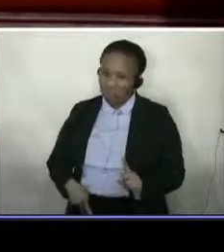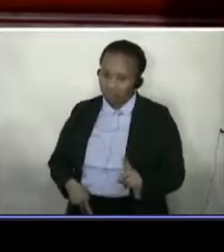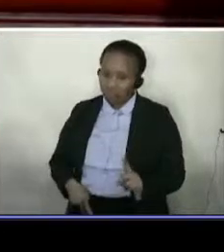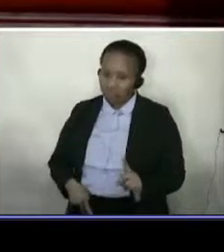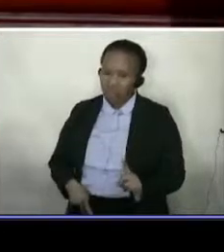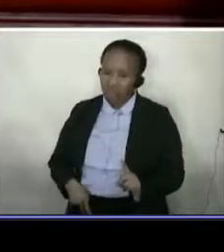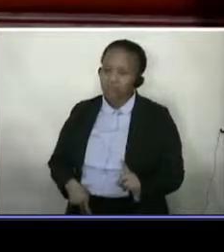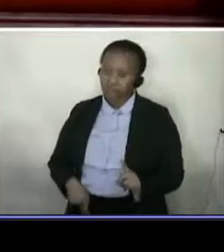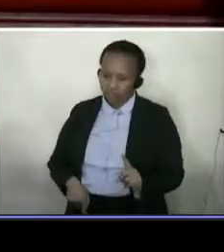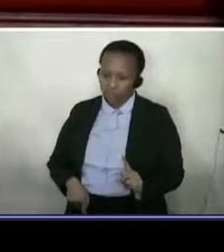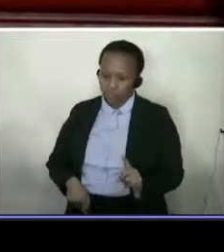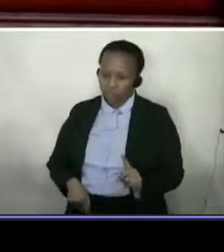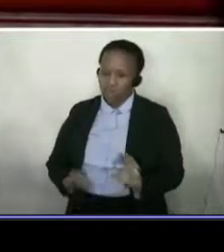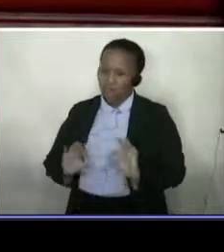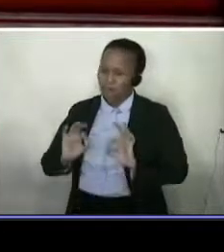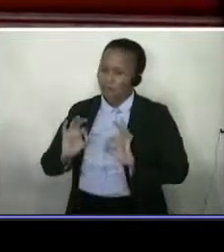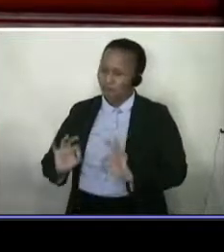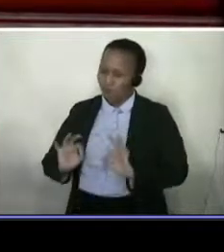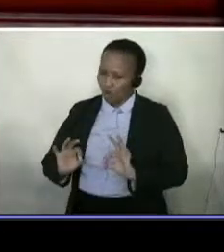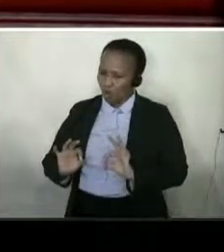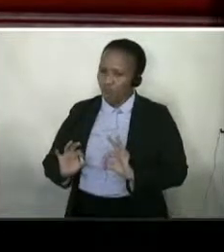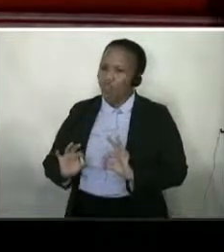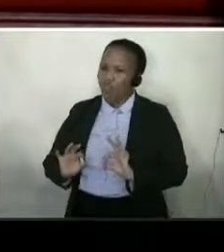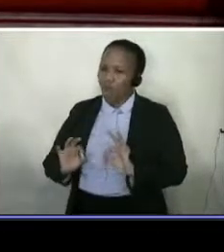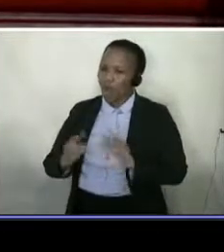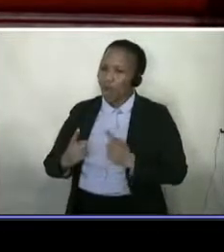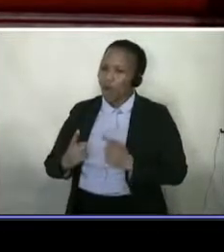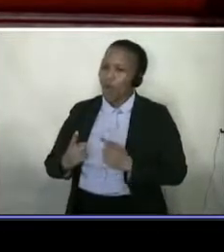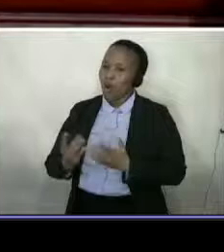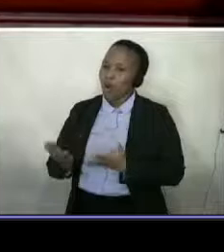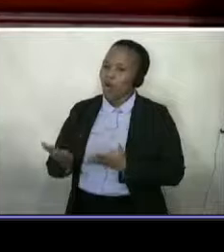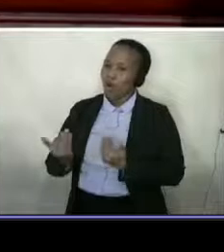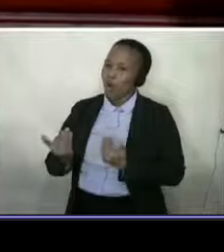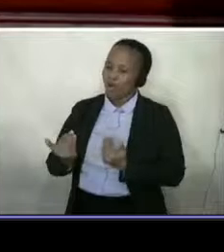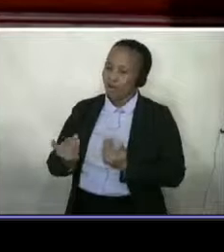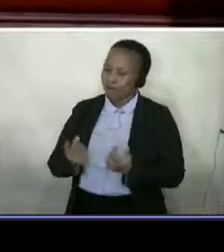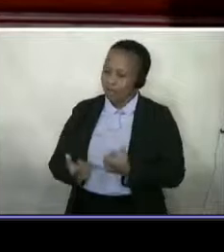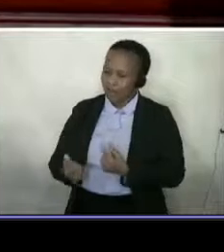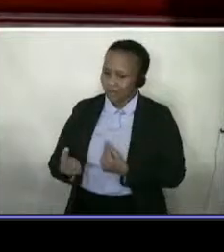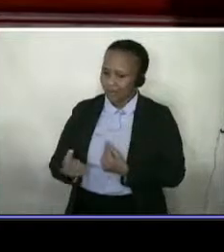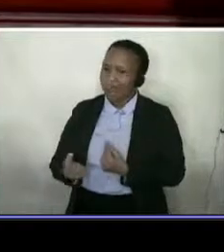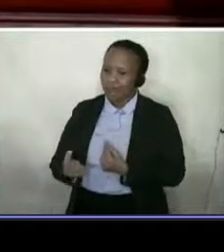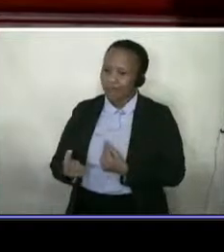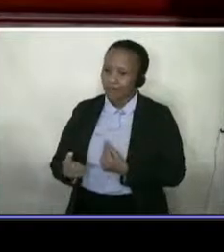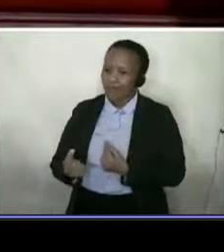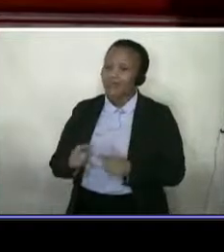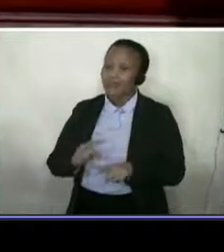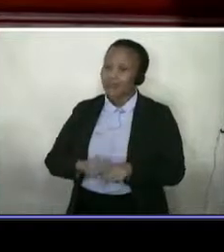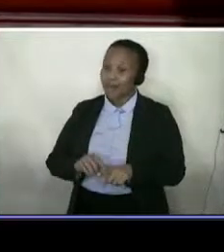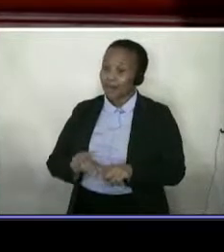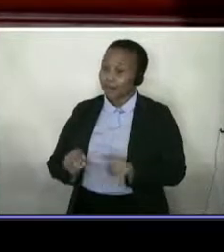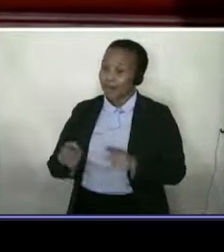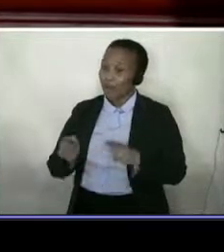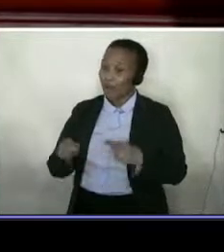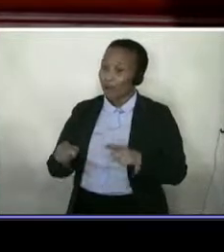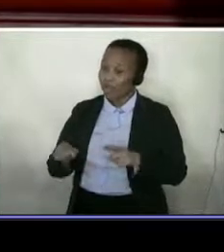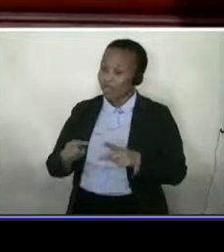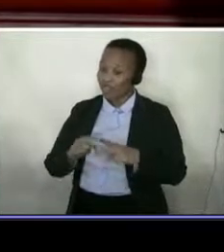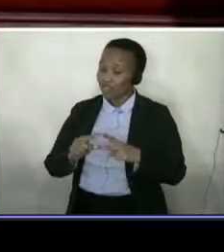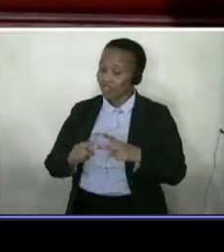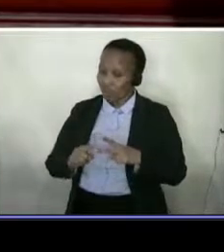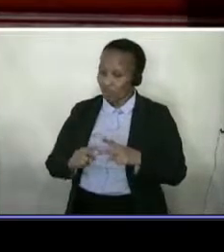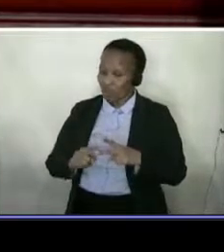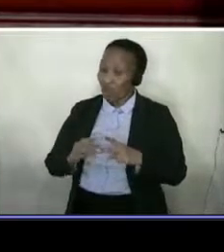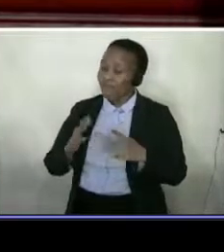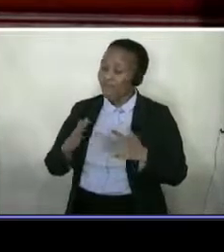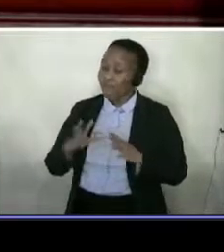2 clean audits at that time. And he indicated that they want the